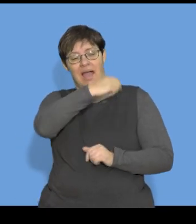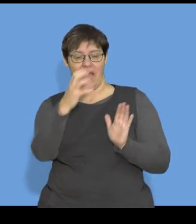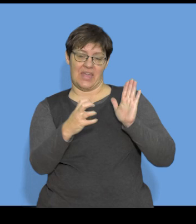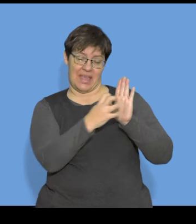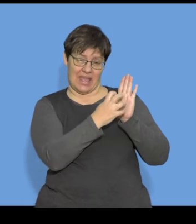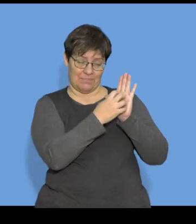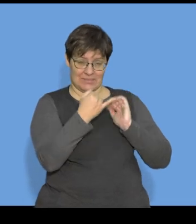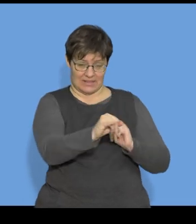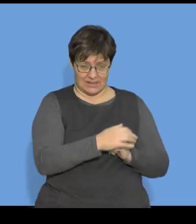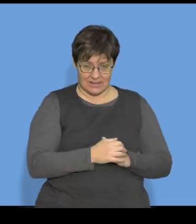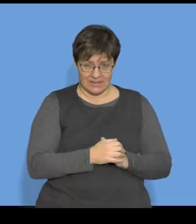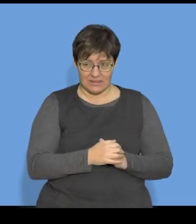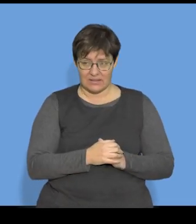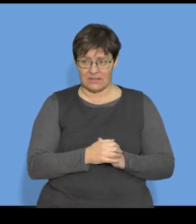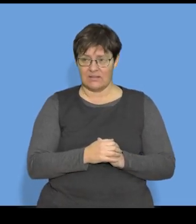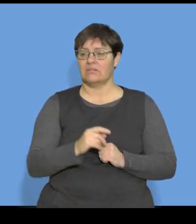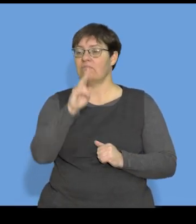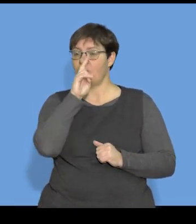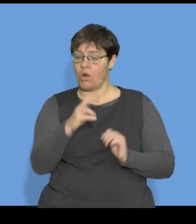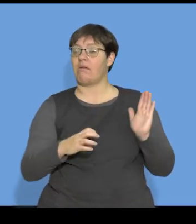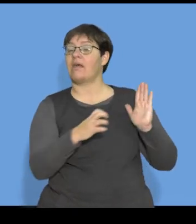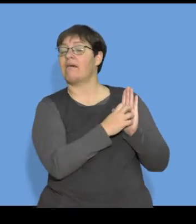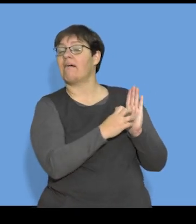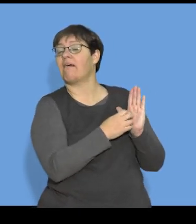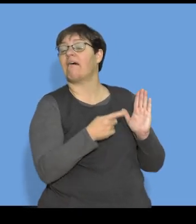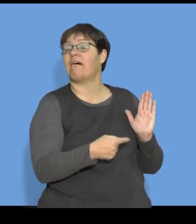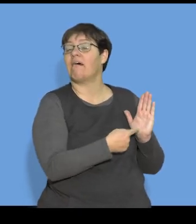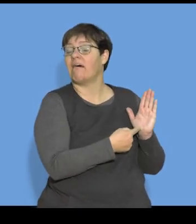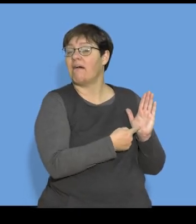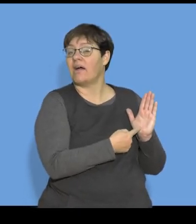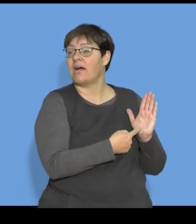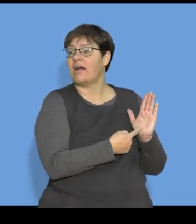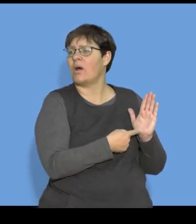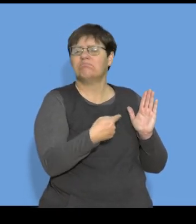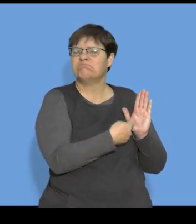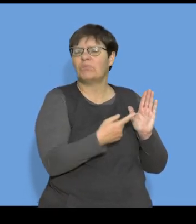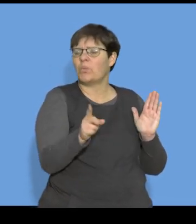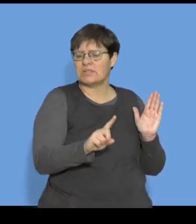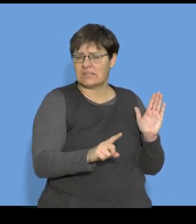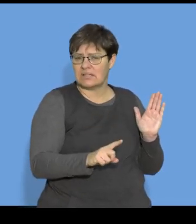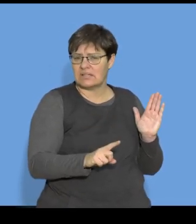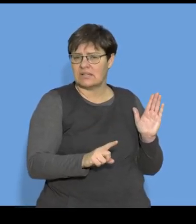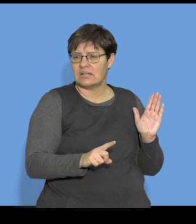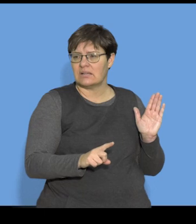it's another diagram still, but if you look at the diagram still, it gives us the diagram of the